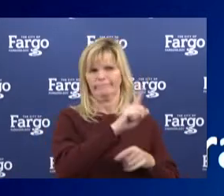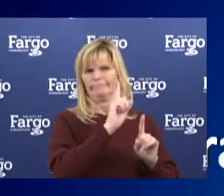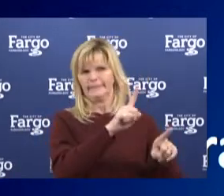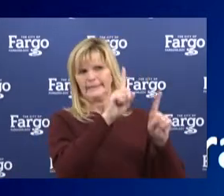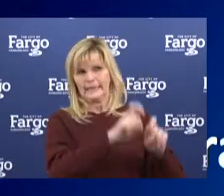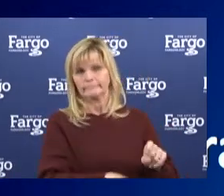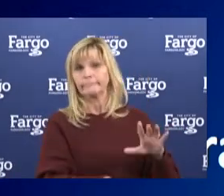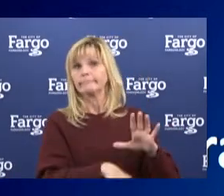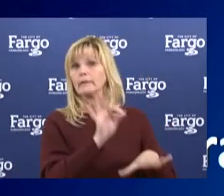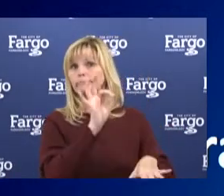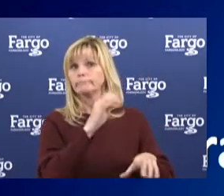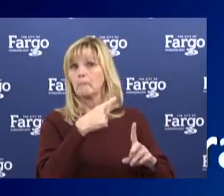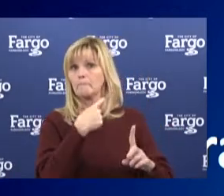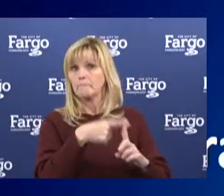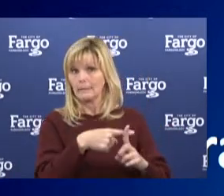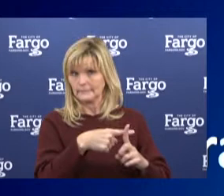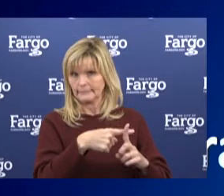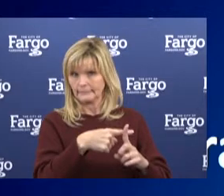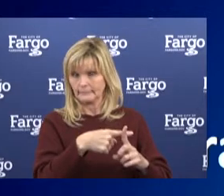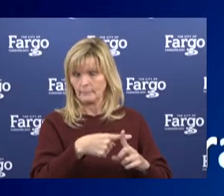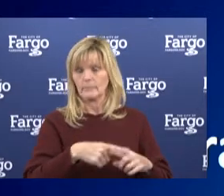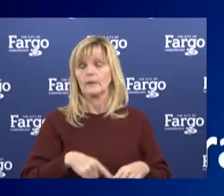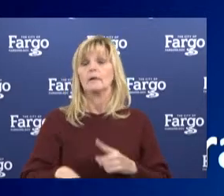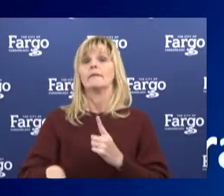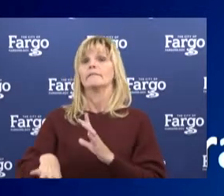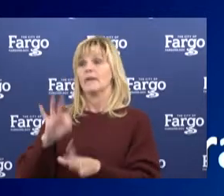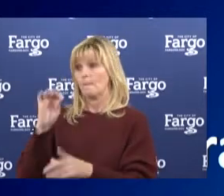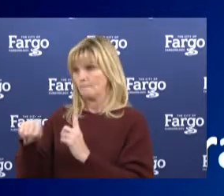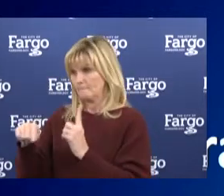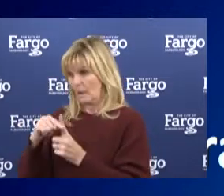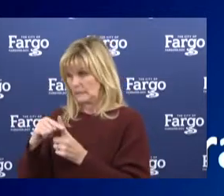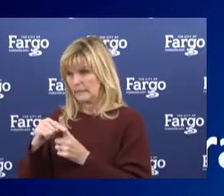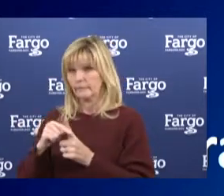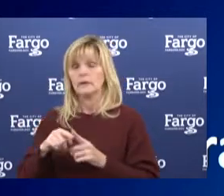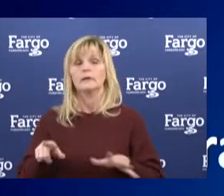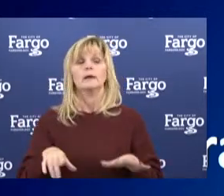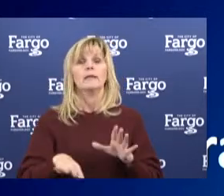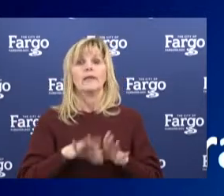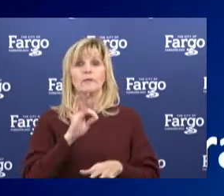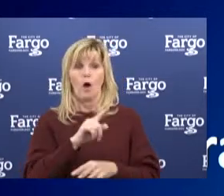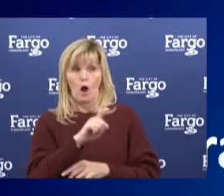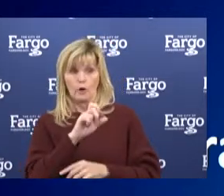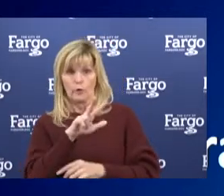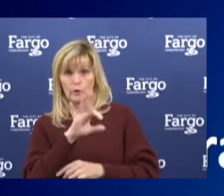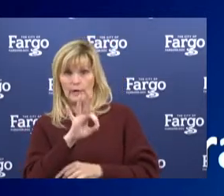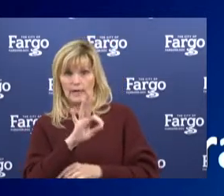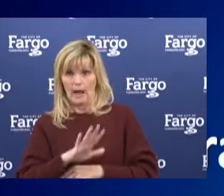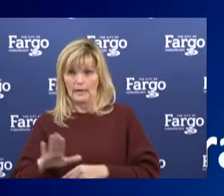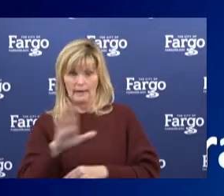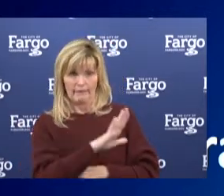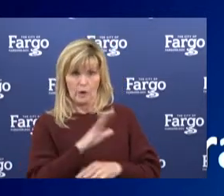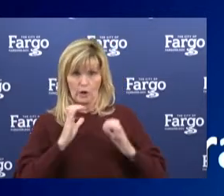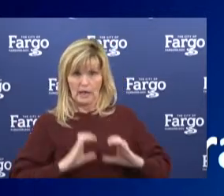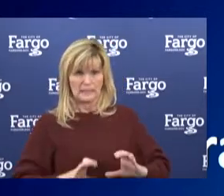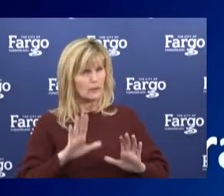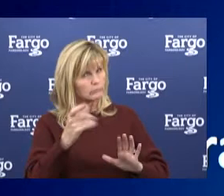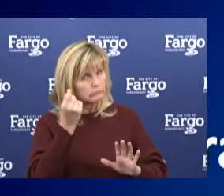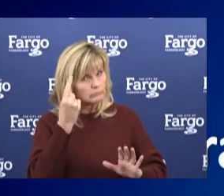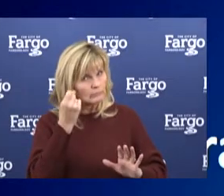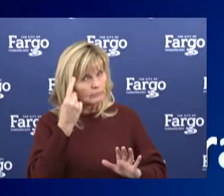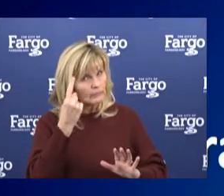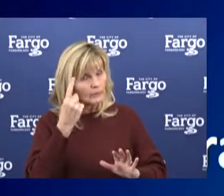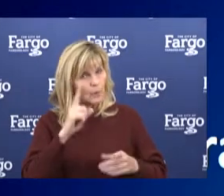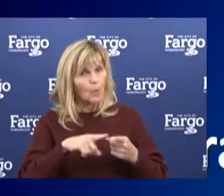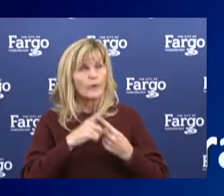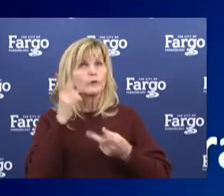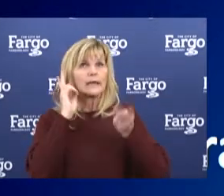positive, only after they had exposed 139 of their clients. And just recognize, when you are getting